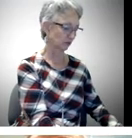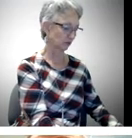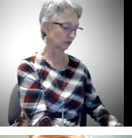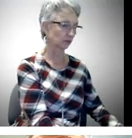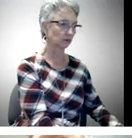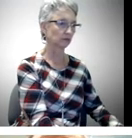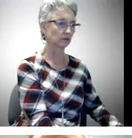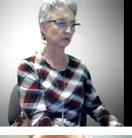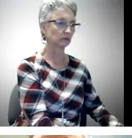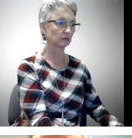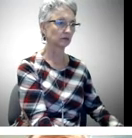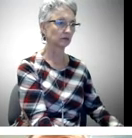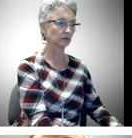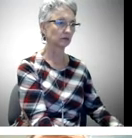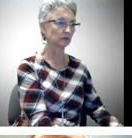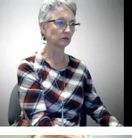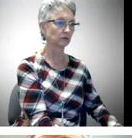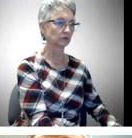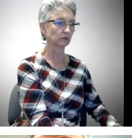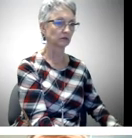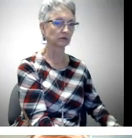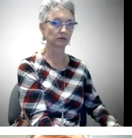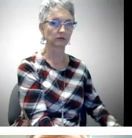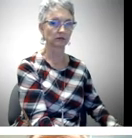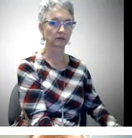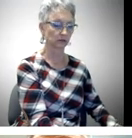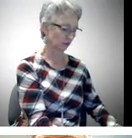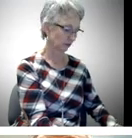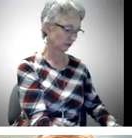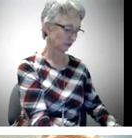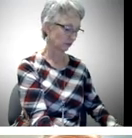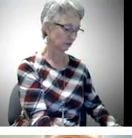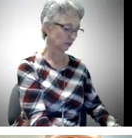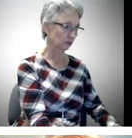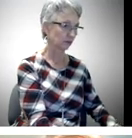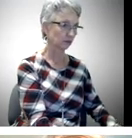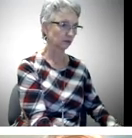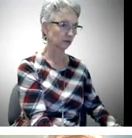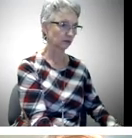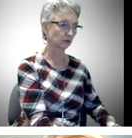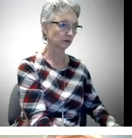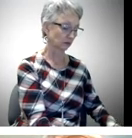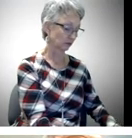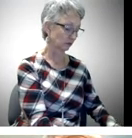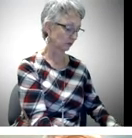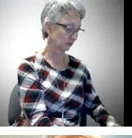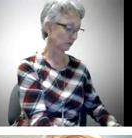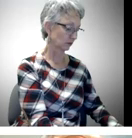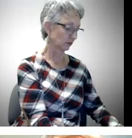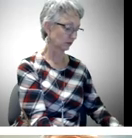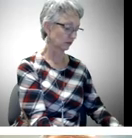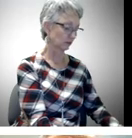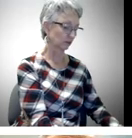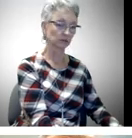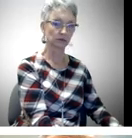witnesses over the age of 14 or a notary public. And you ask why 14, and it's in the estate code with wills